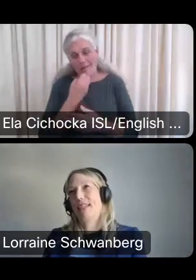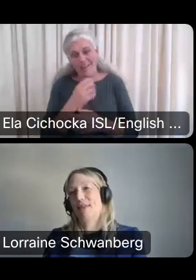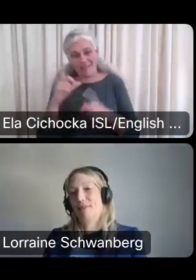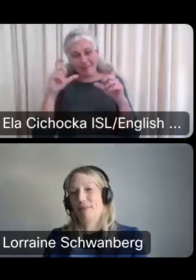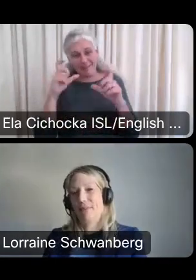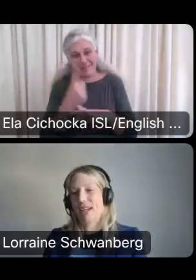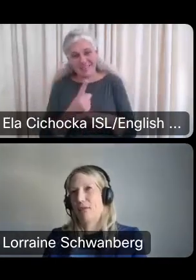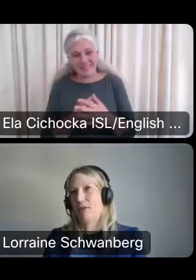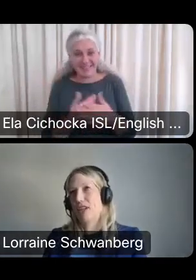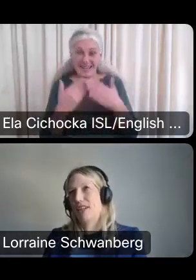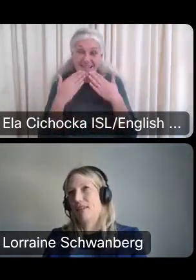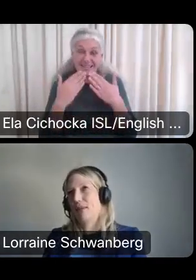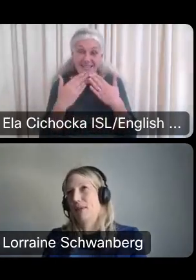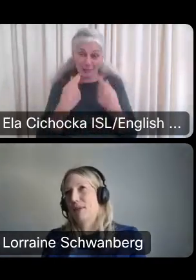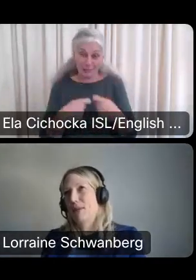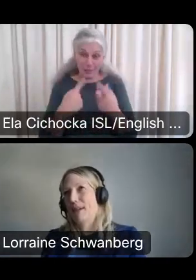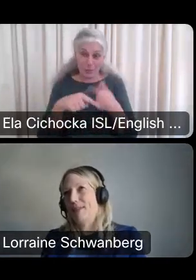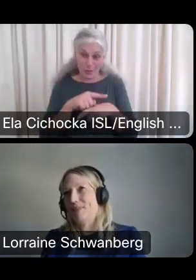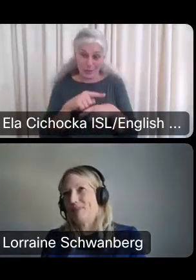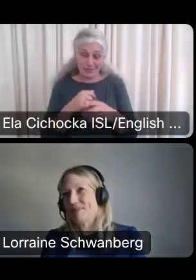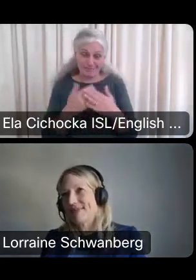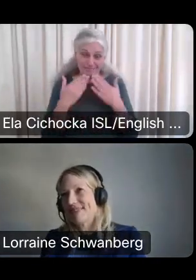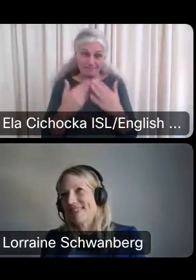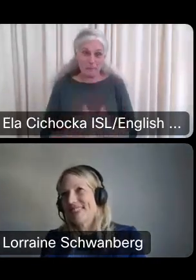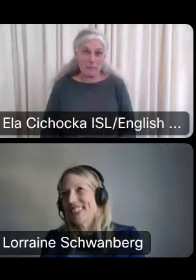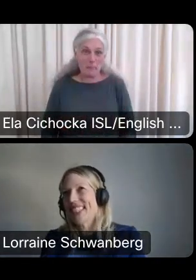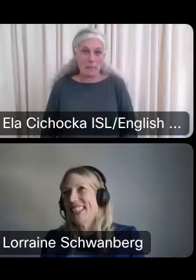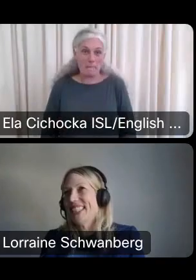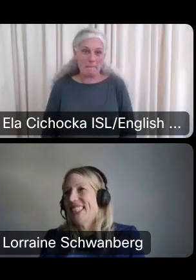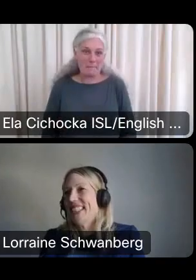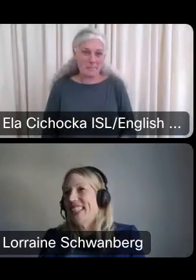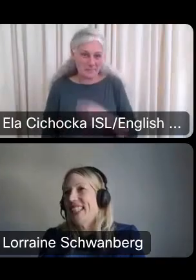and thank you for sharing that with us as well.